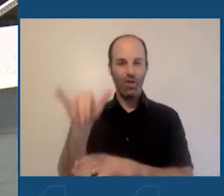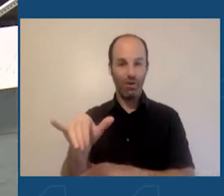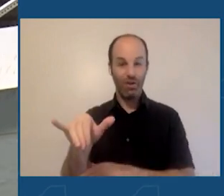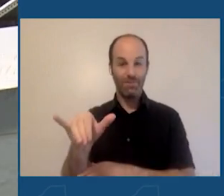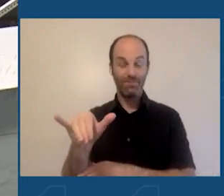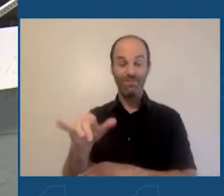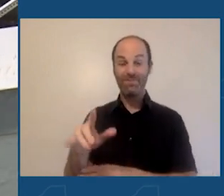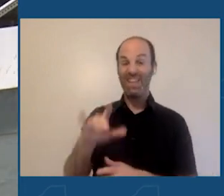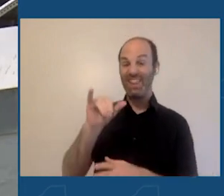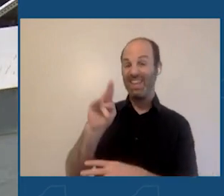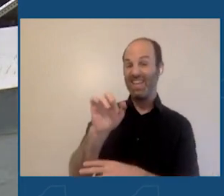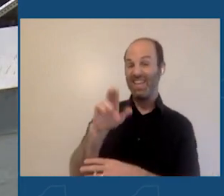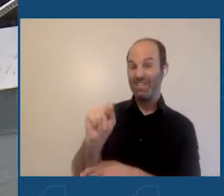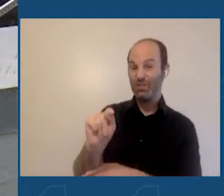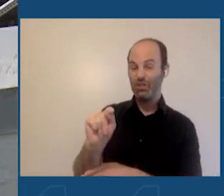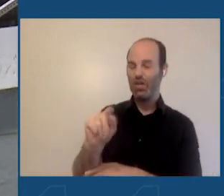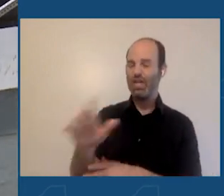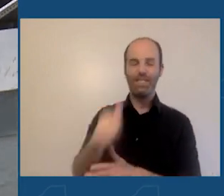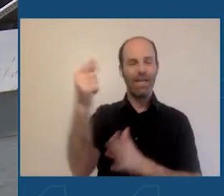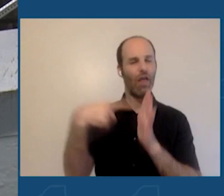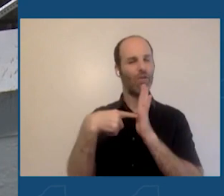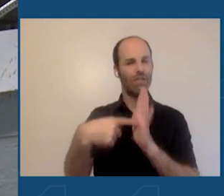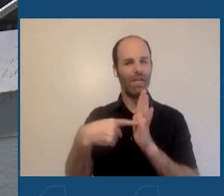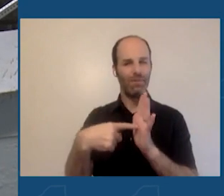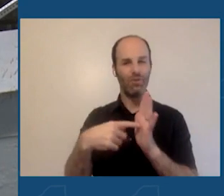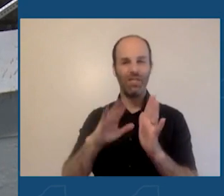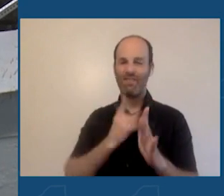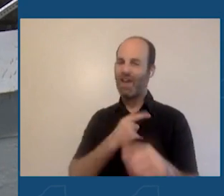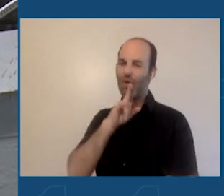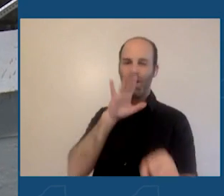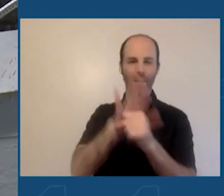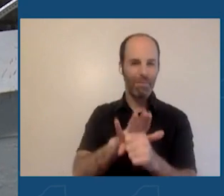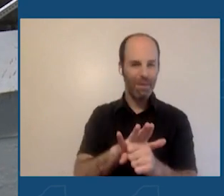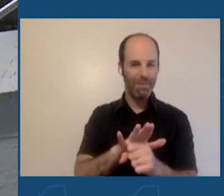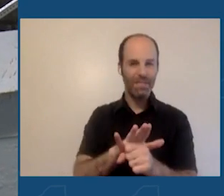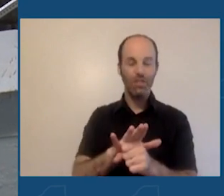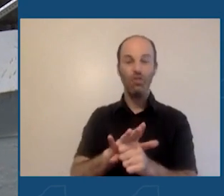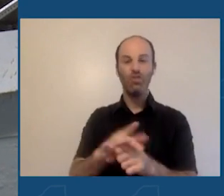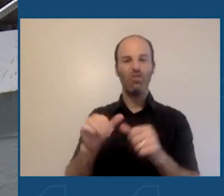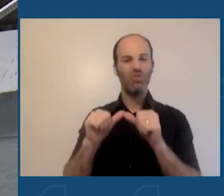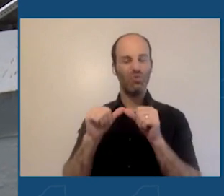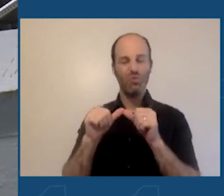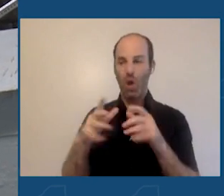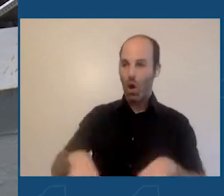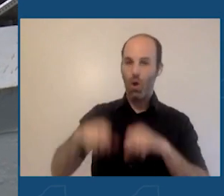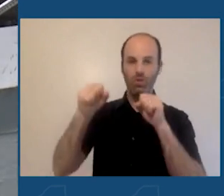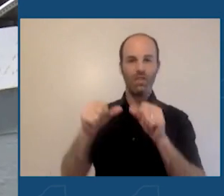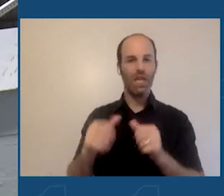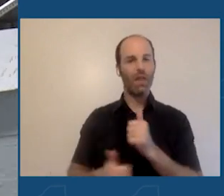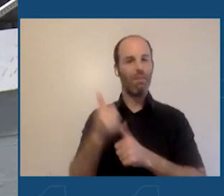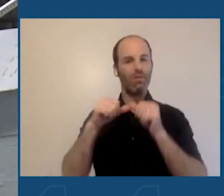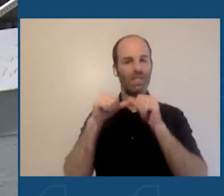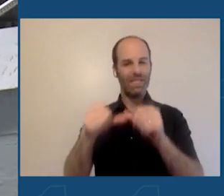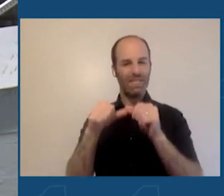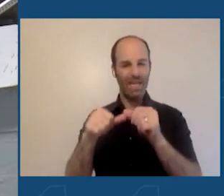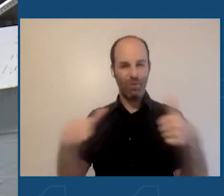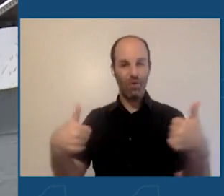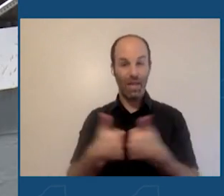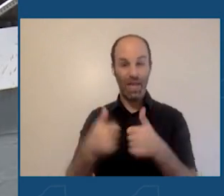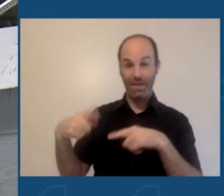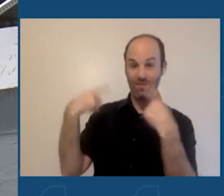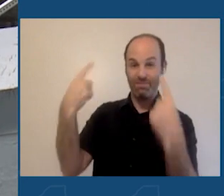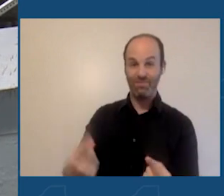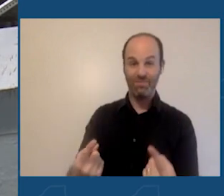another demonstration of our commitment to hosting the most sustainable FISU Games to date, and an integral part of our Save